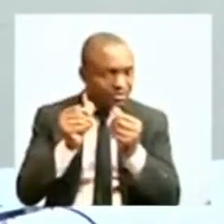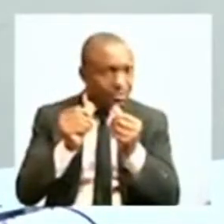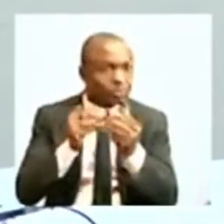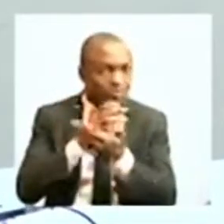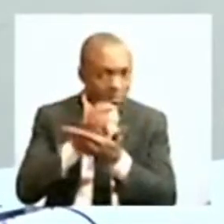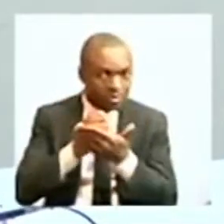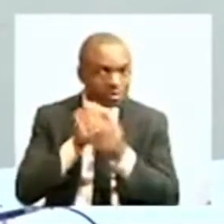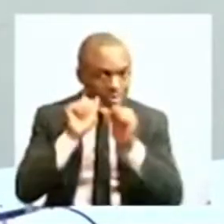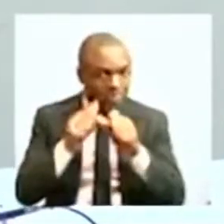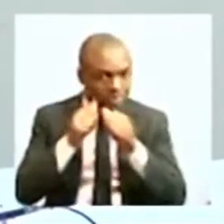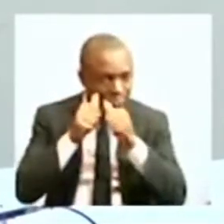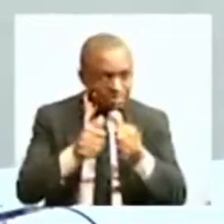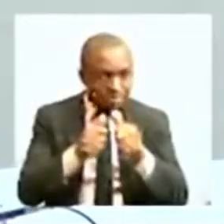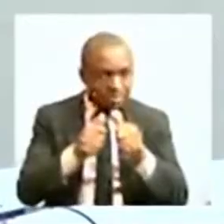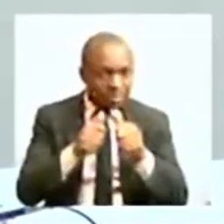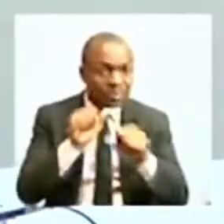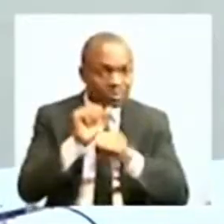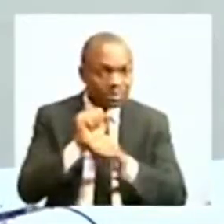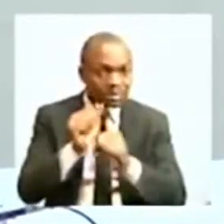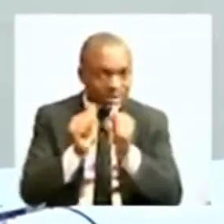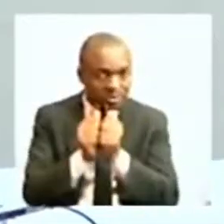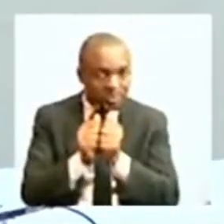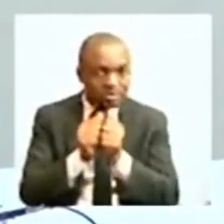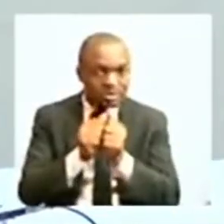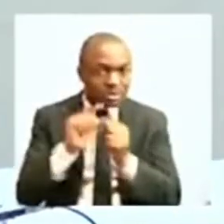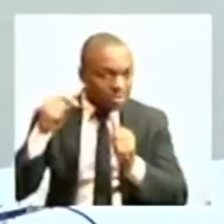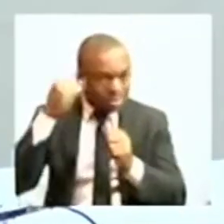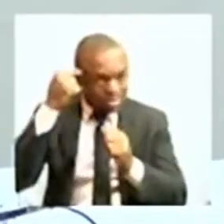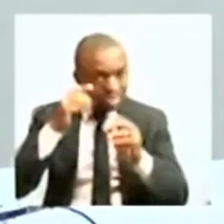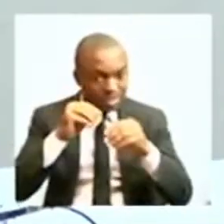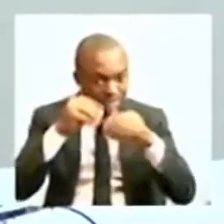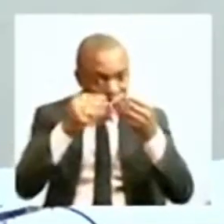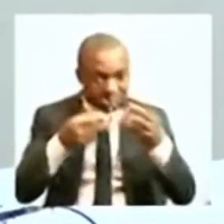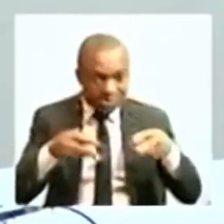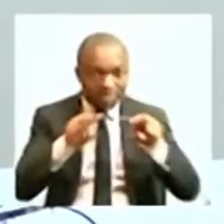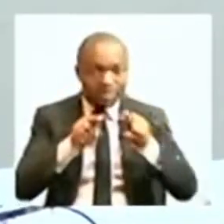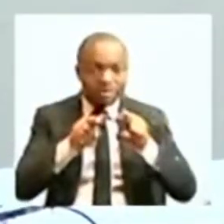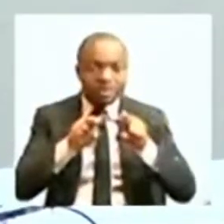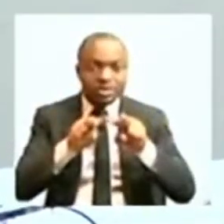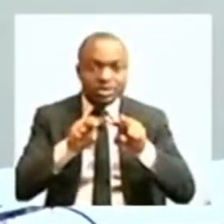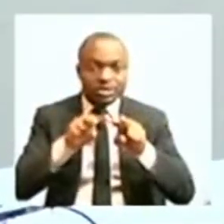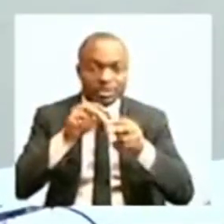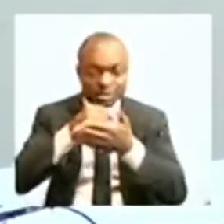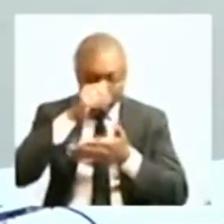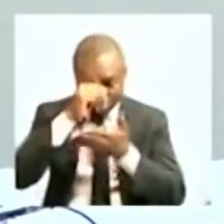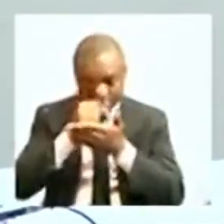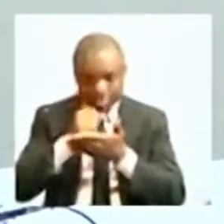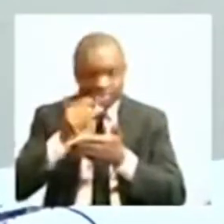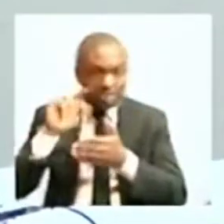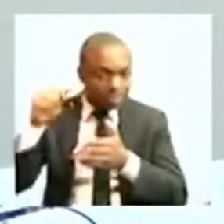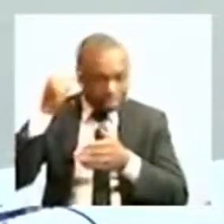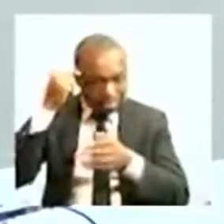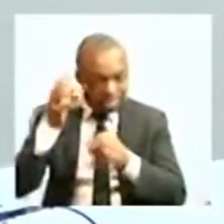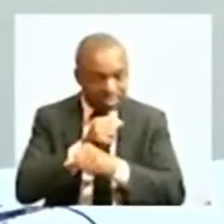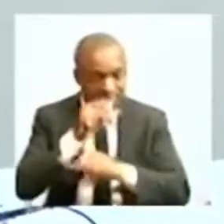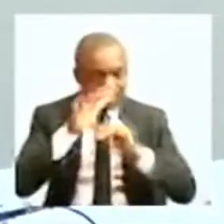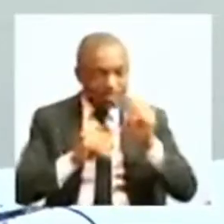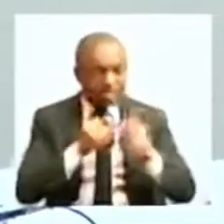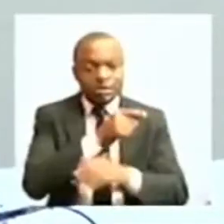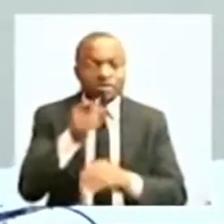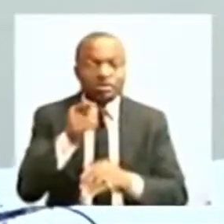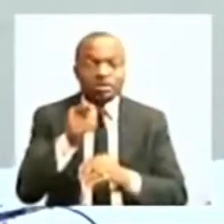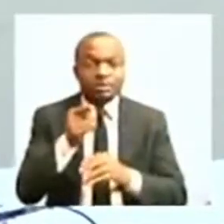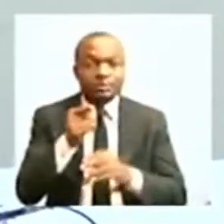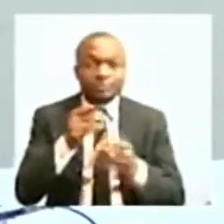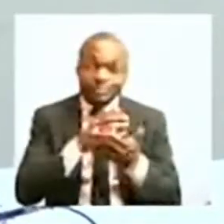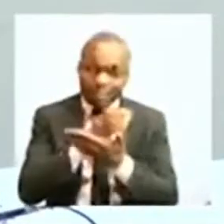government and giving the value that our students and the government will get, than these colleges and universities that now